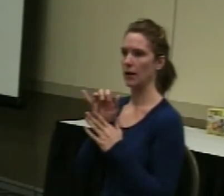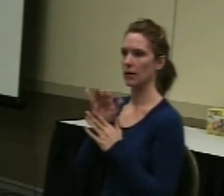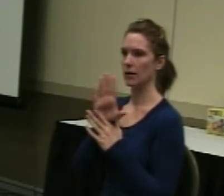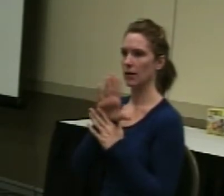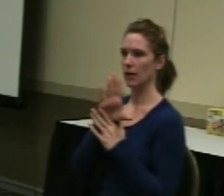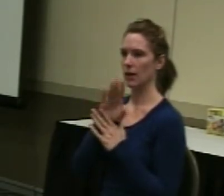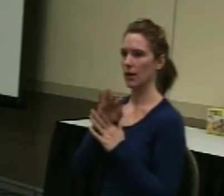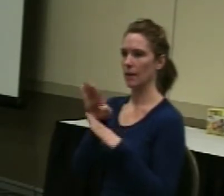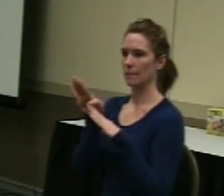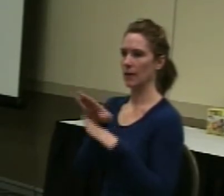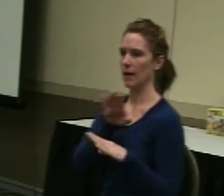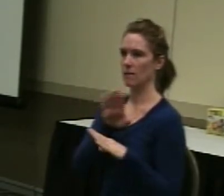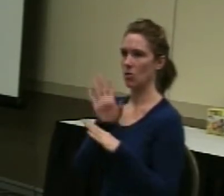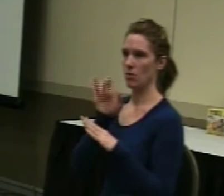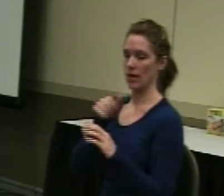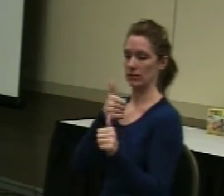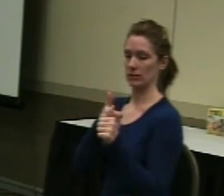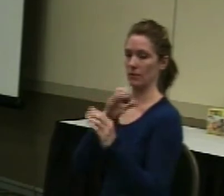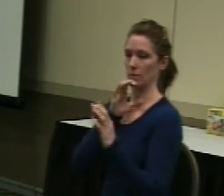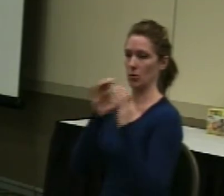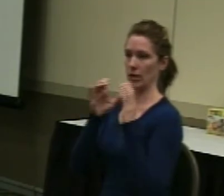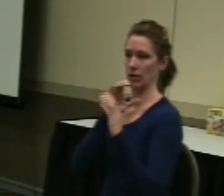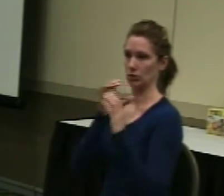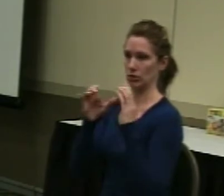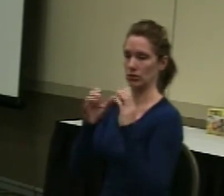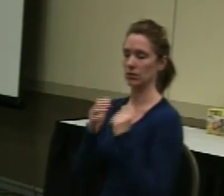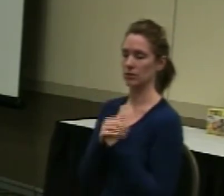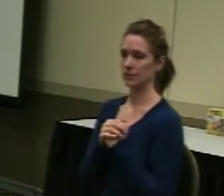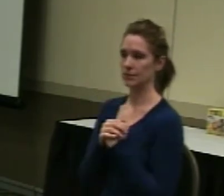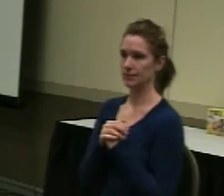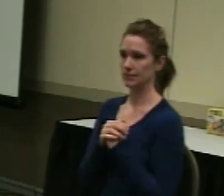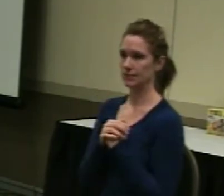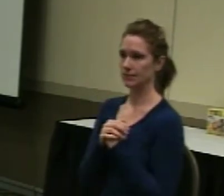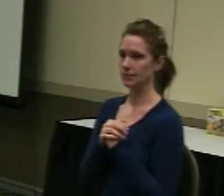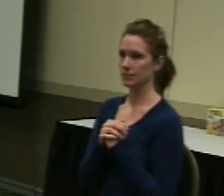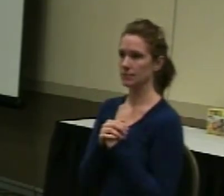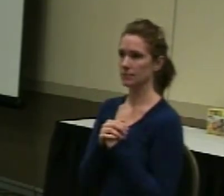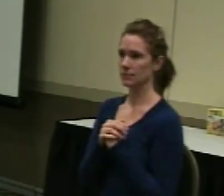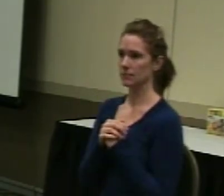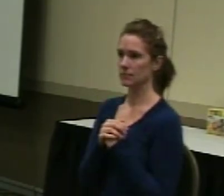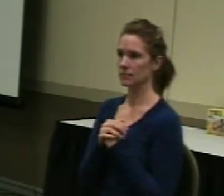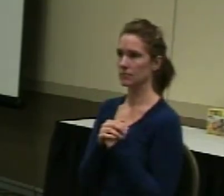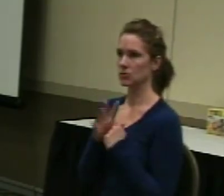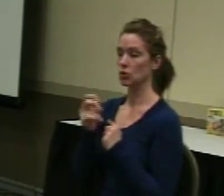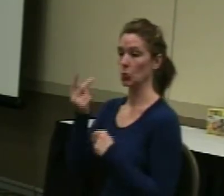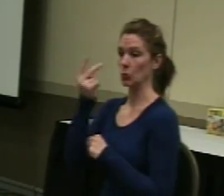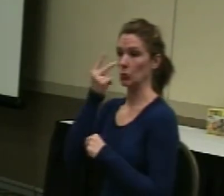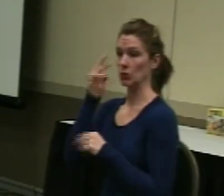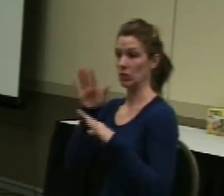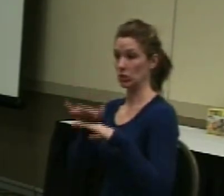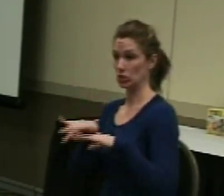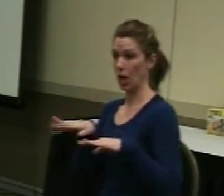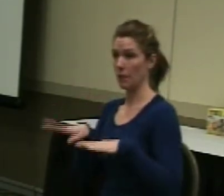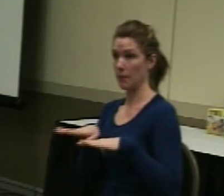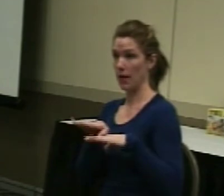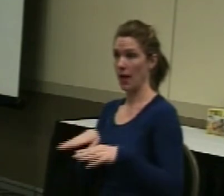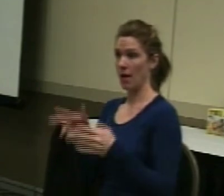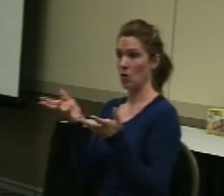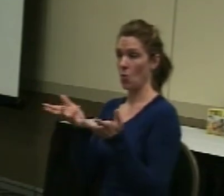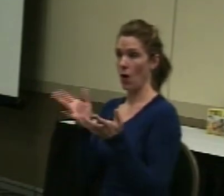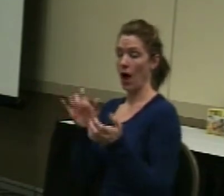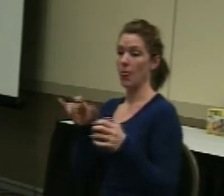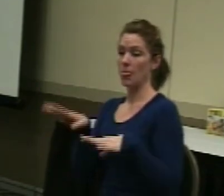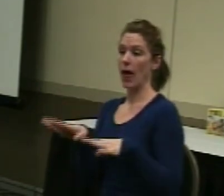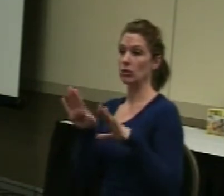behavior is communication. So the kinds of things that you see a child do, she is telling you, I am